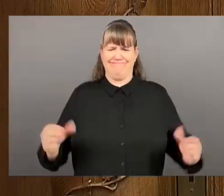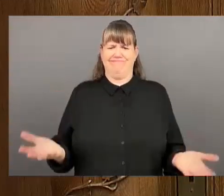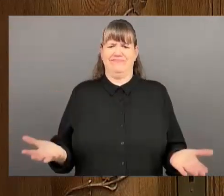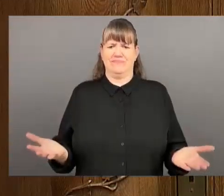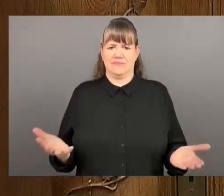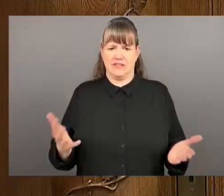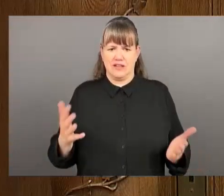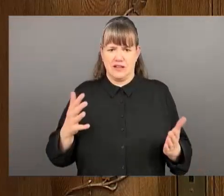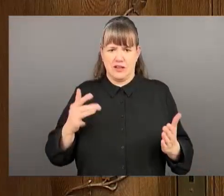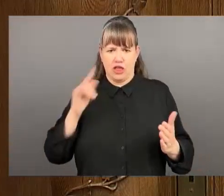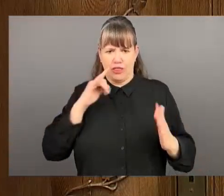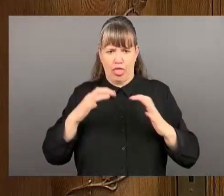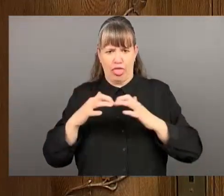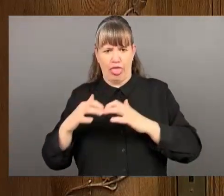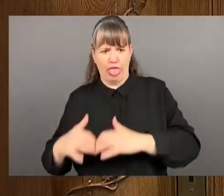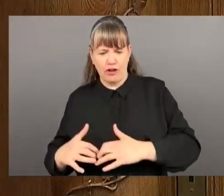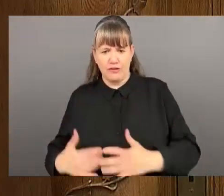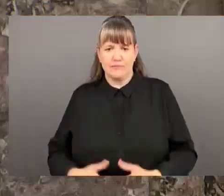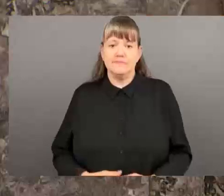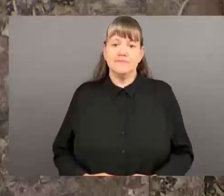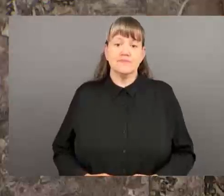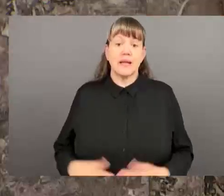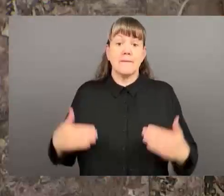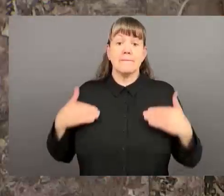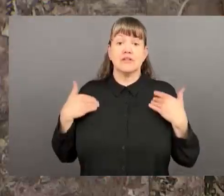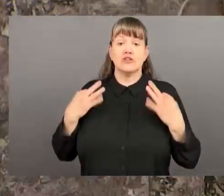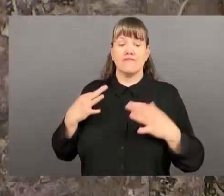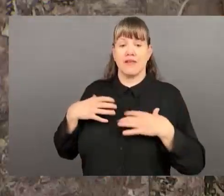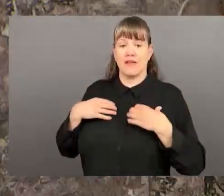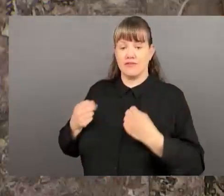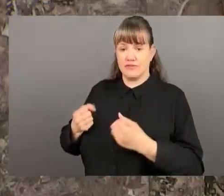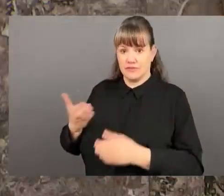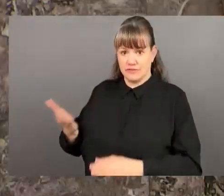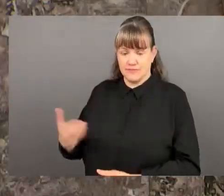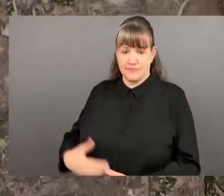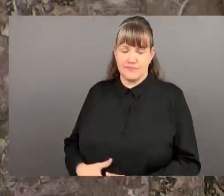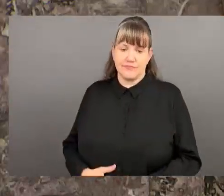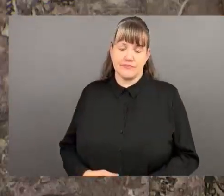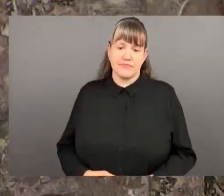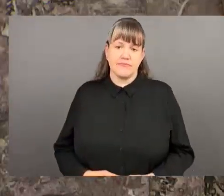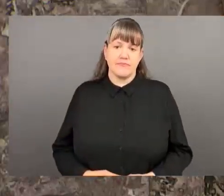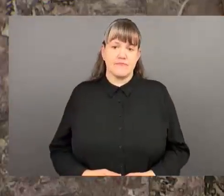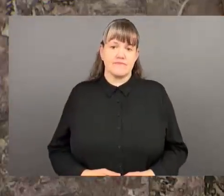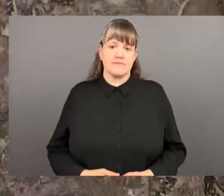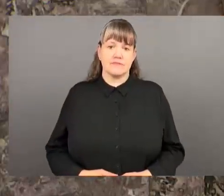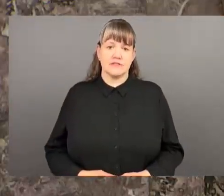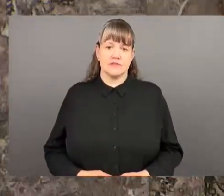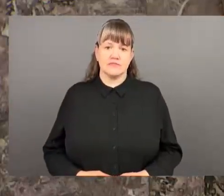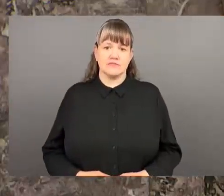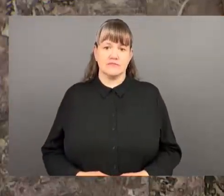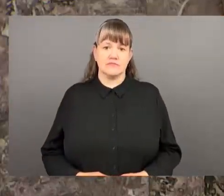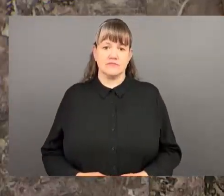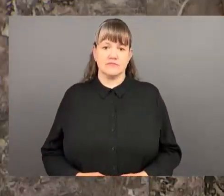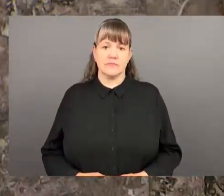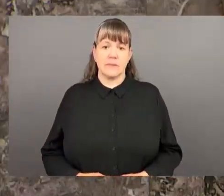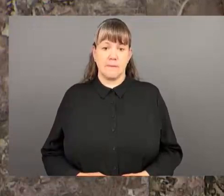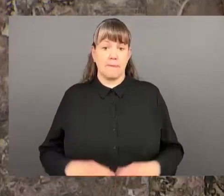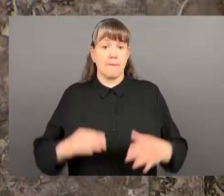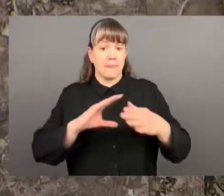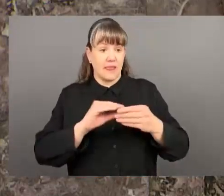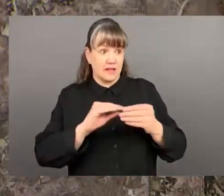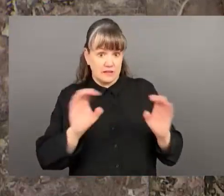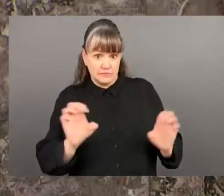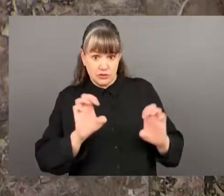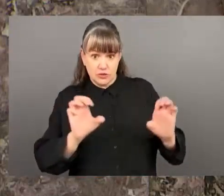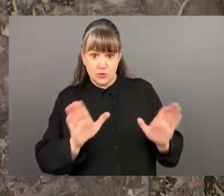Minister of Health. Thank you so much, Mr. Speaker. The member speaking about emergency room closures, which are obviously very challenging situations